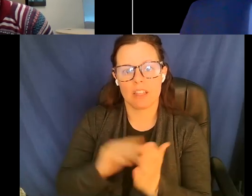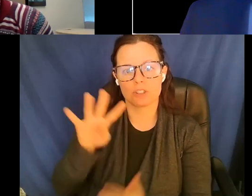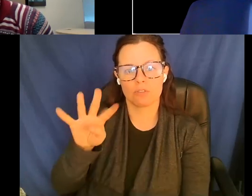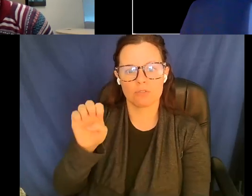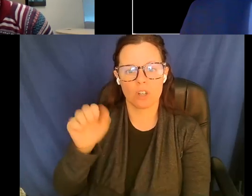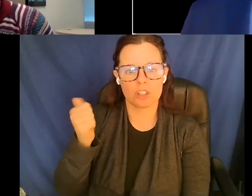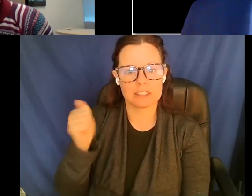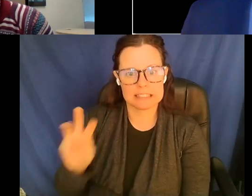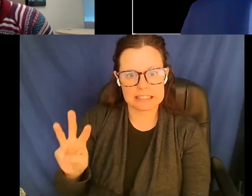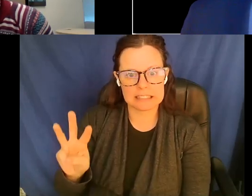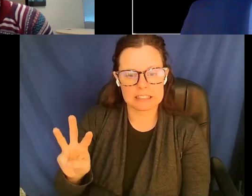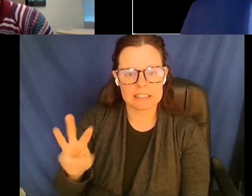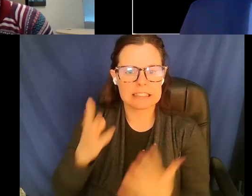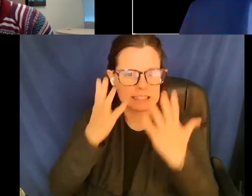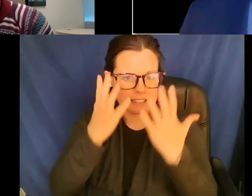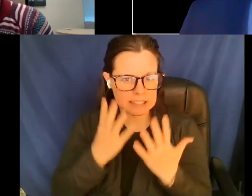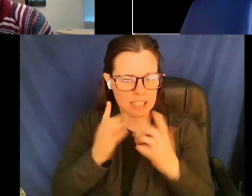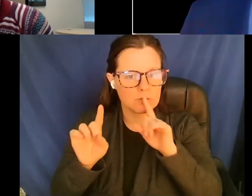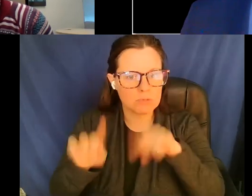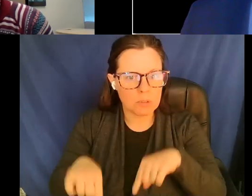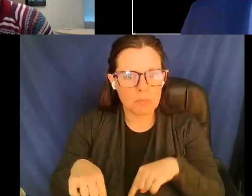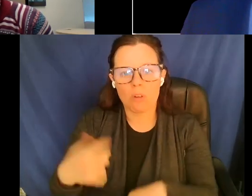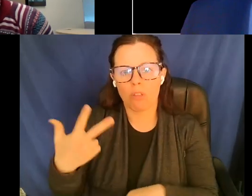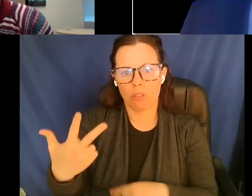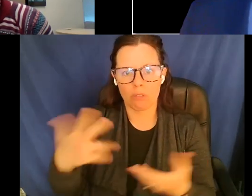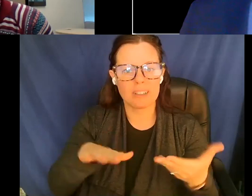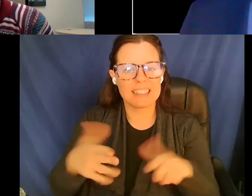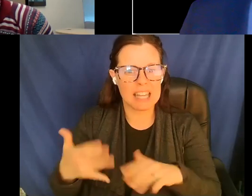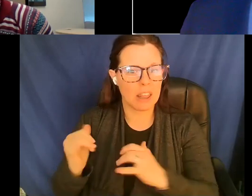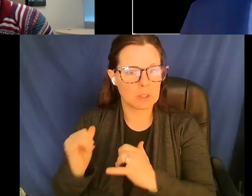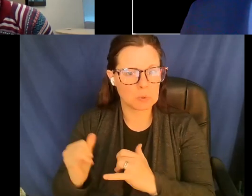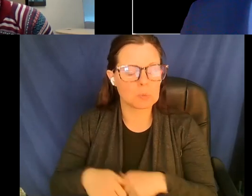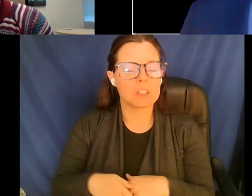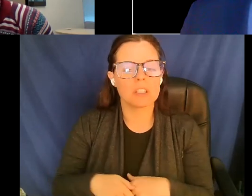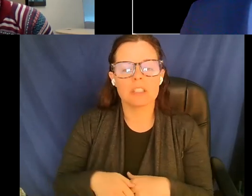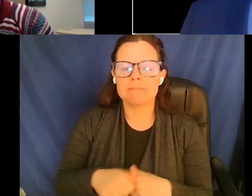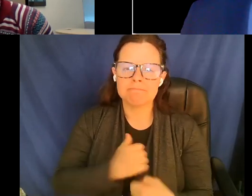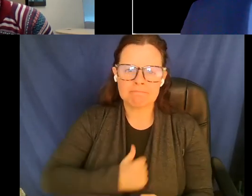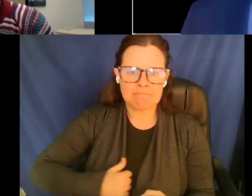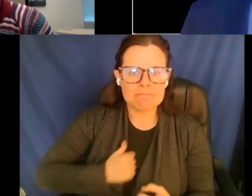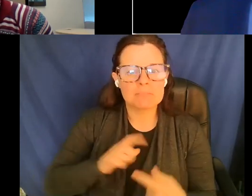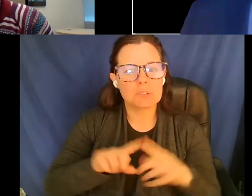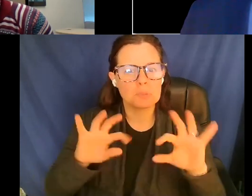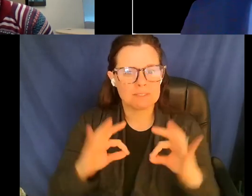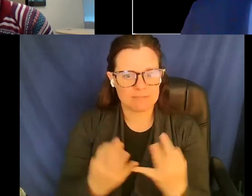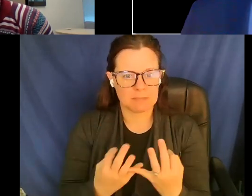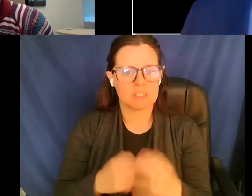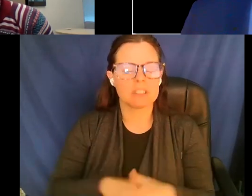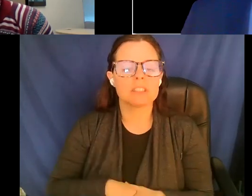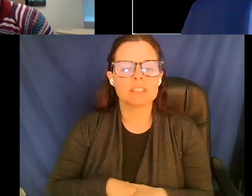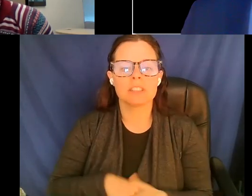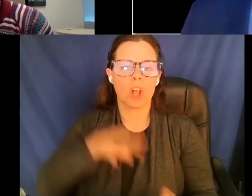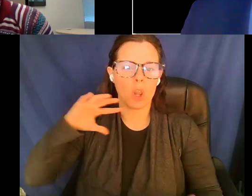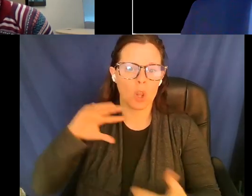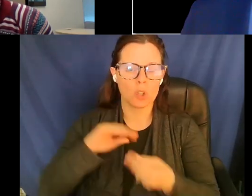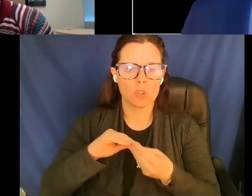16,416. Sadly, we report 3 deaths as well. Our sympathies go out to their families. This brings our total